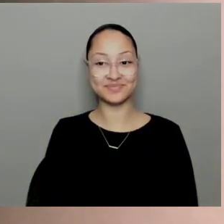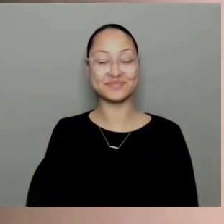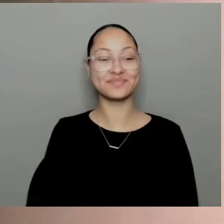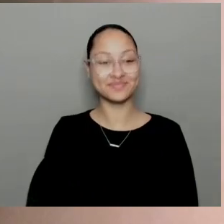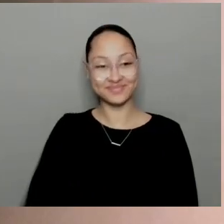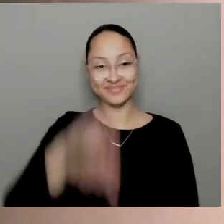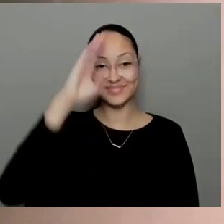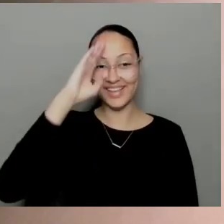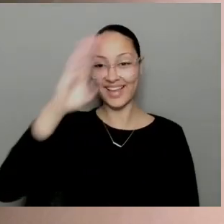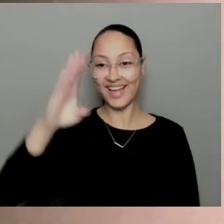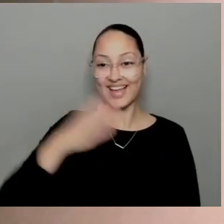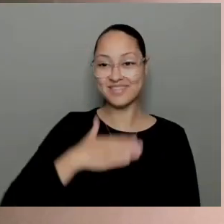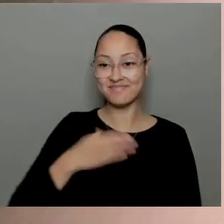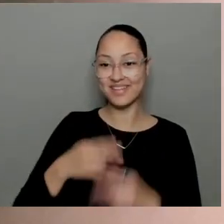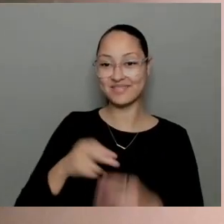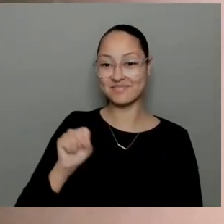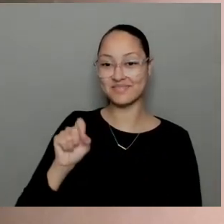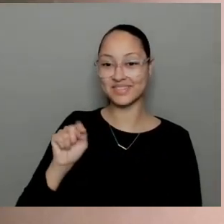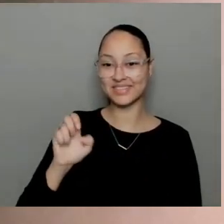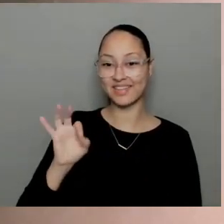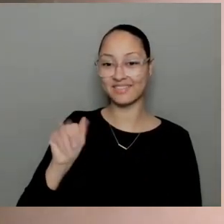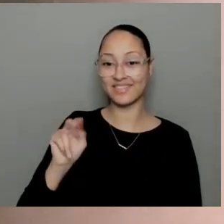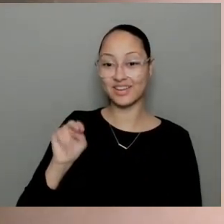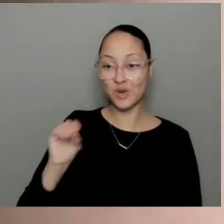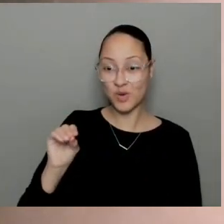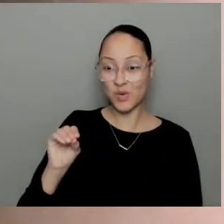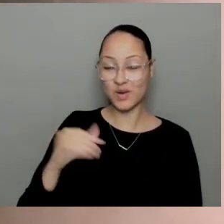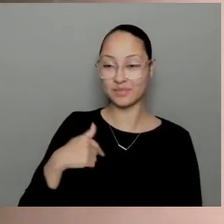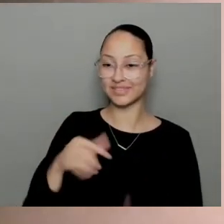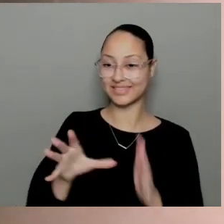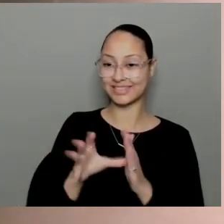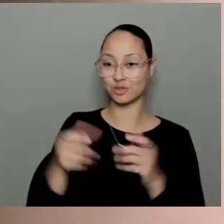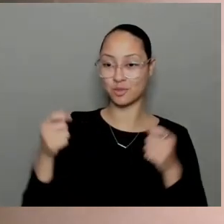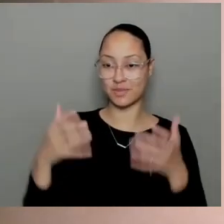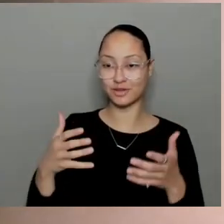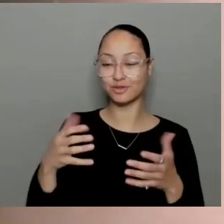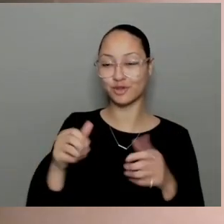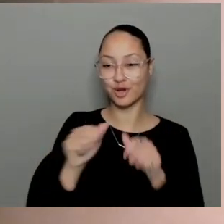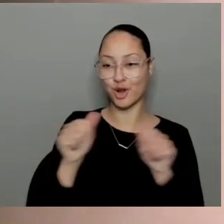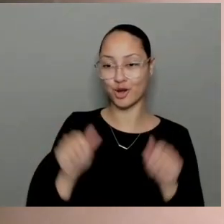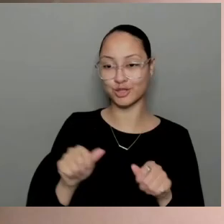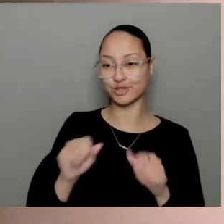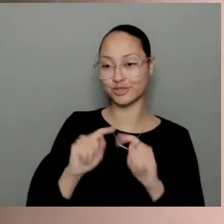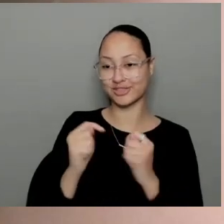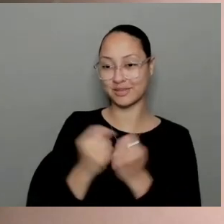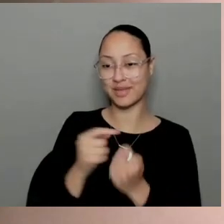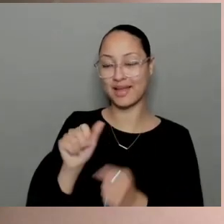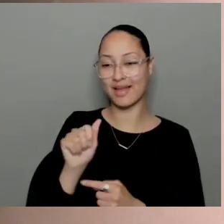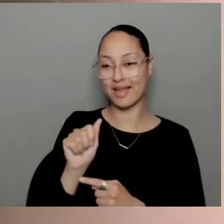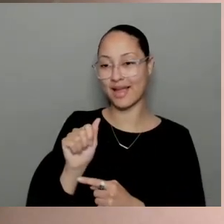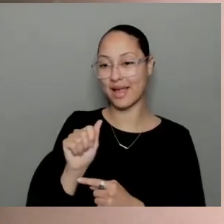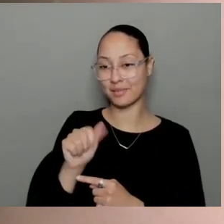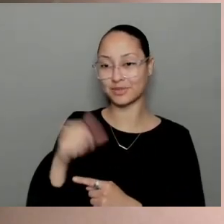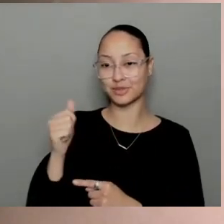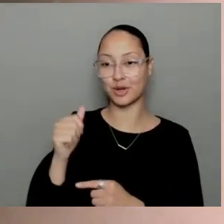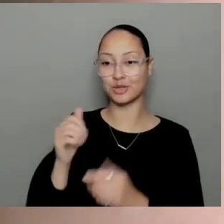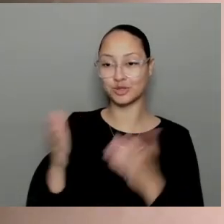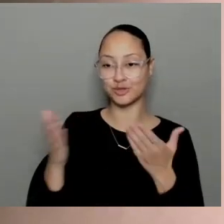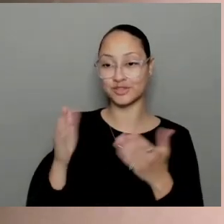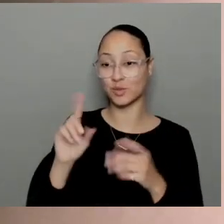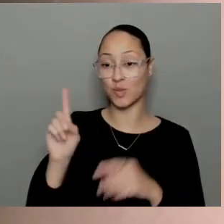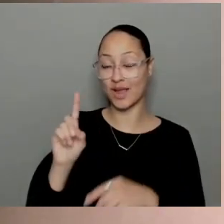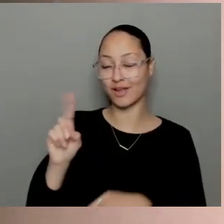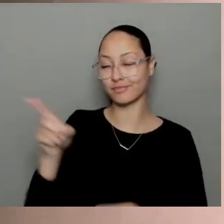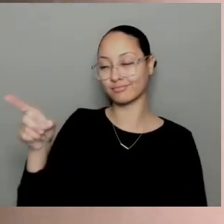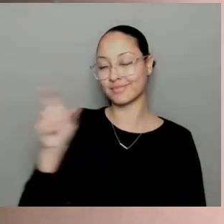Hi, my name is Stefano Sandrini. I'm a senior manager in the solutions architecture team at Amazon Web Services based in Milan, Italy.